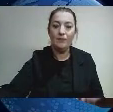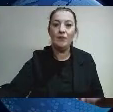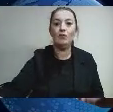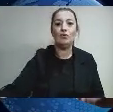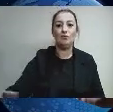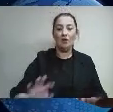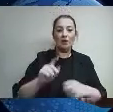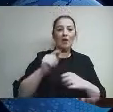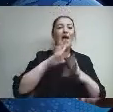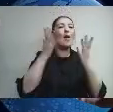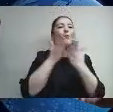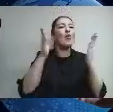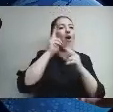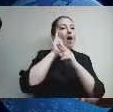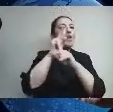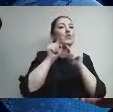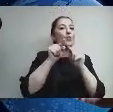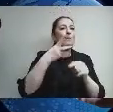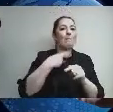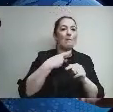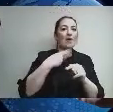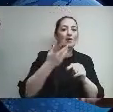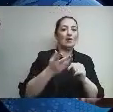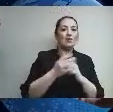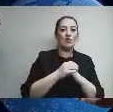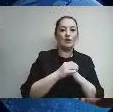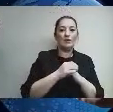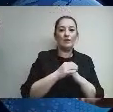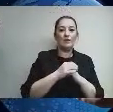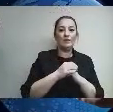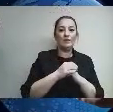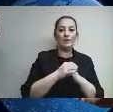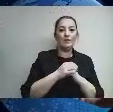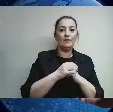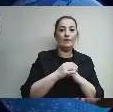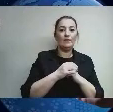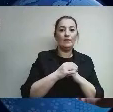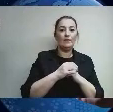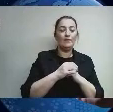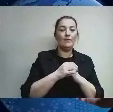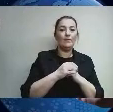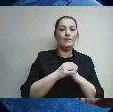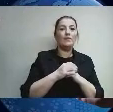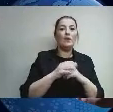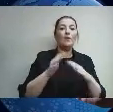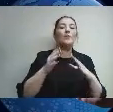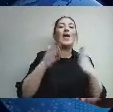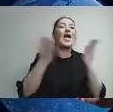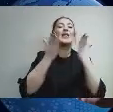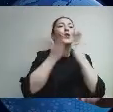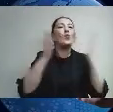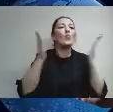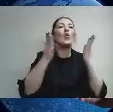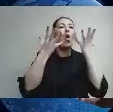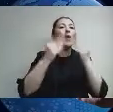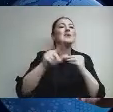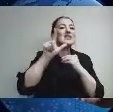my biggest dream. But based on the experience of Miss